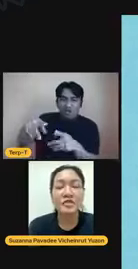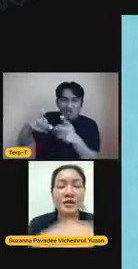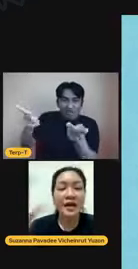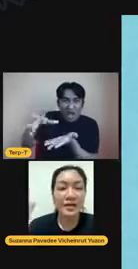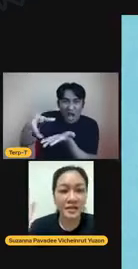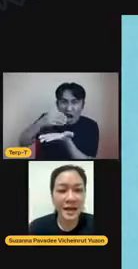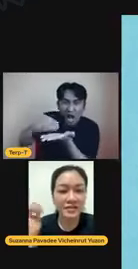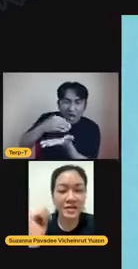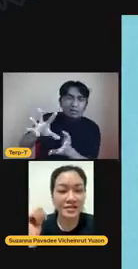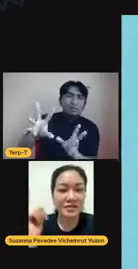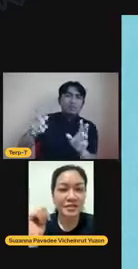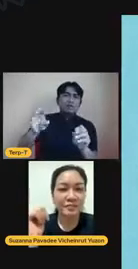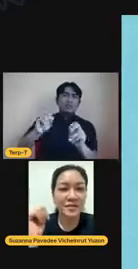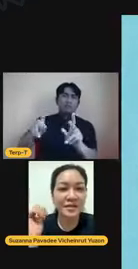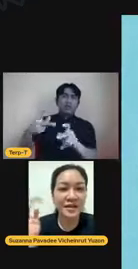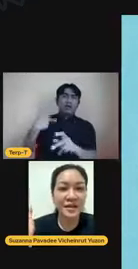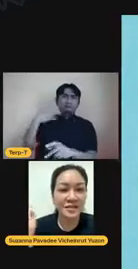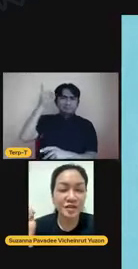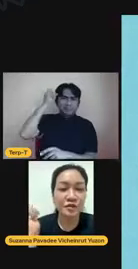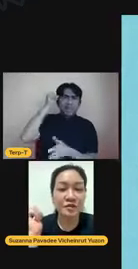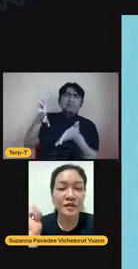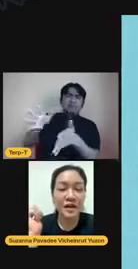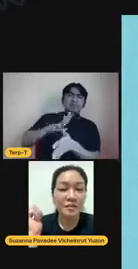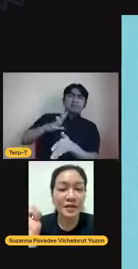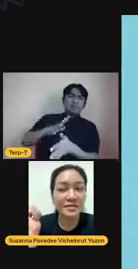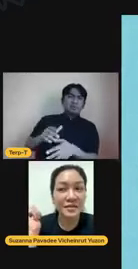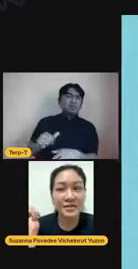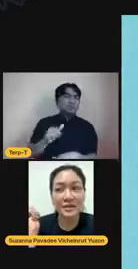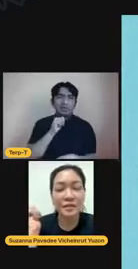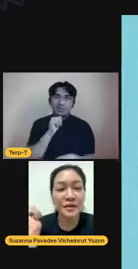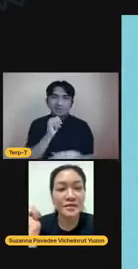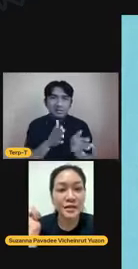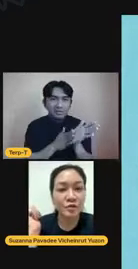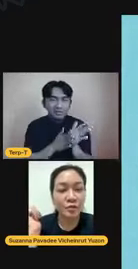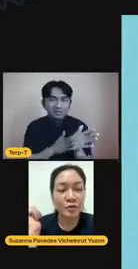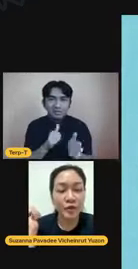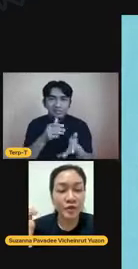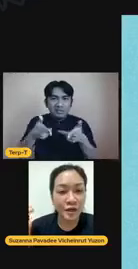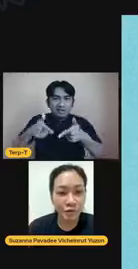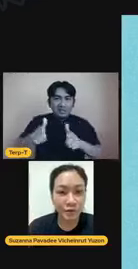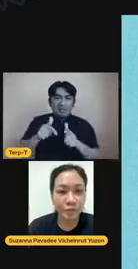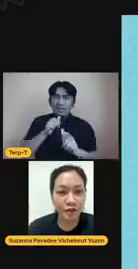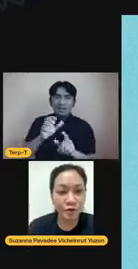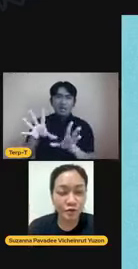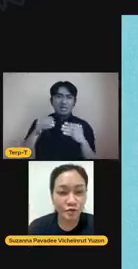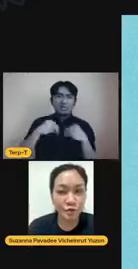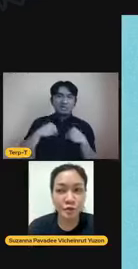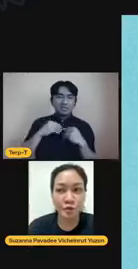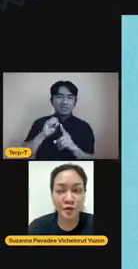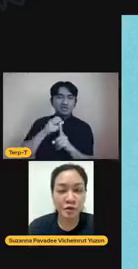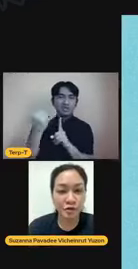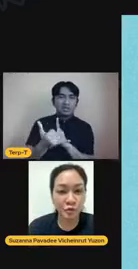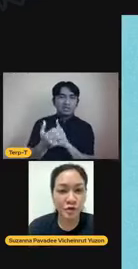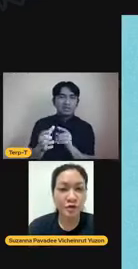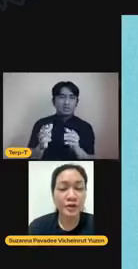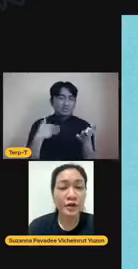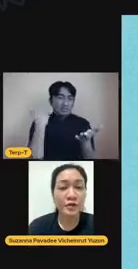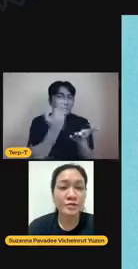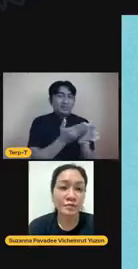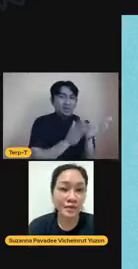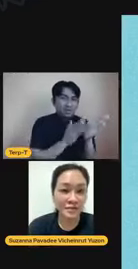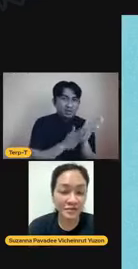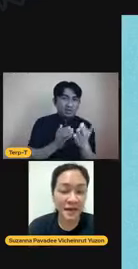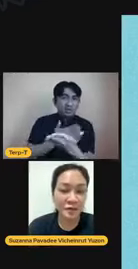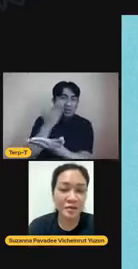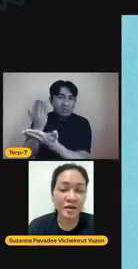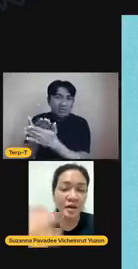say, oh, it's okay, they have Down syndrome, it's not an excuse, because that's not going to be acceptable when they grow up, when they go to school, when they go to work, when they go